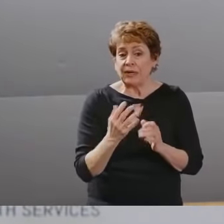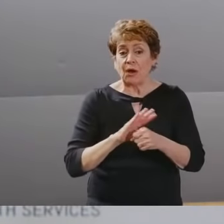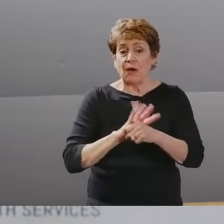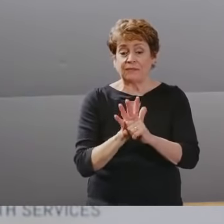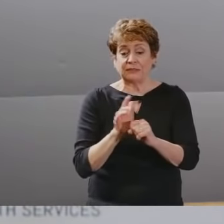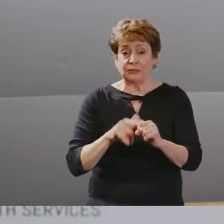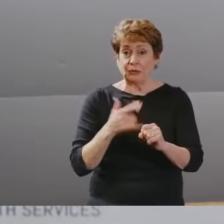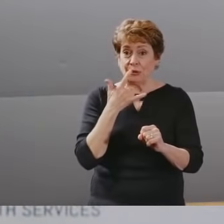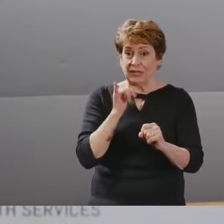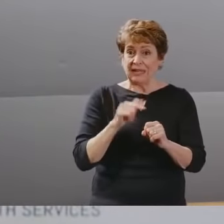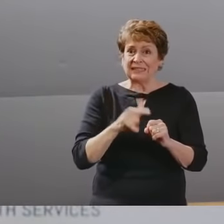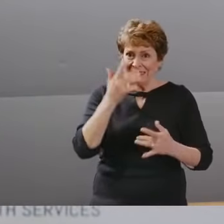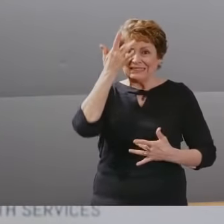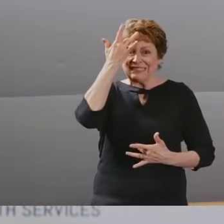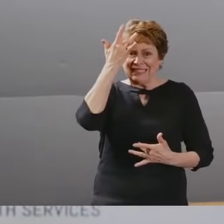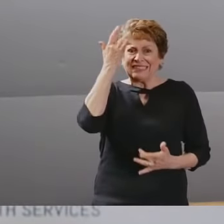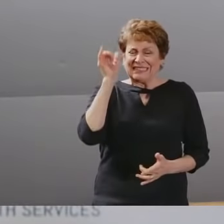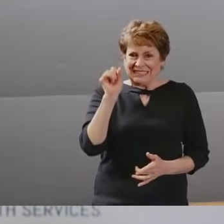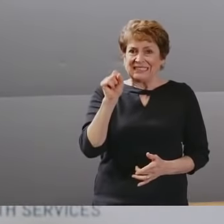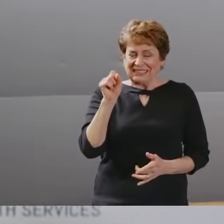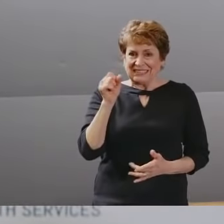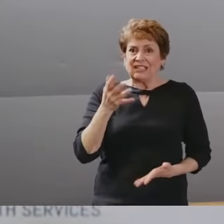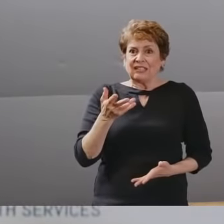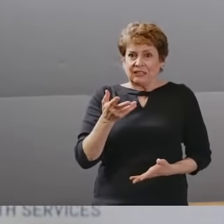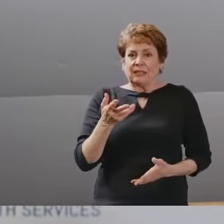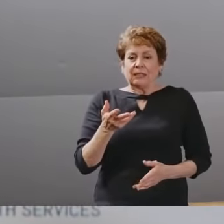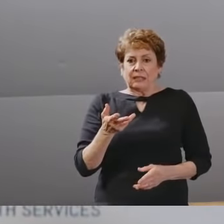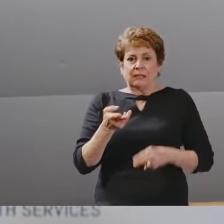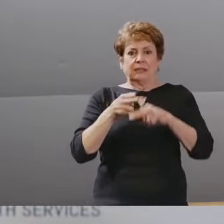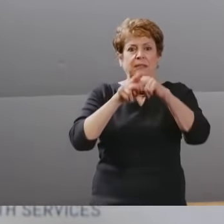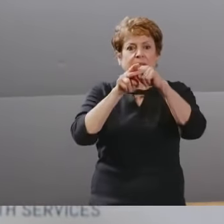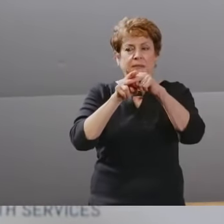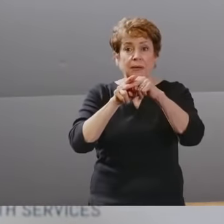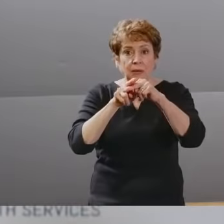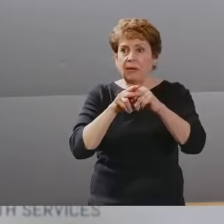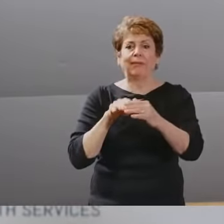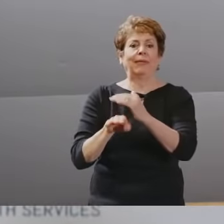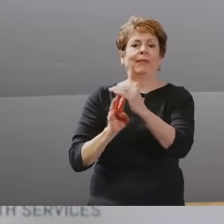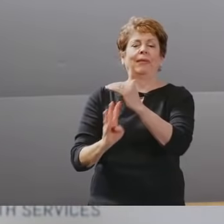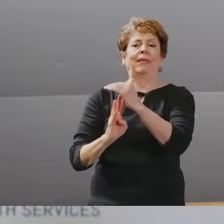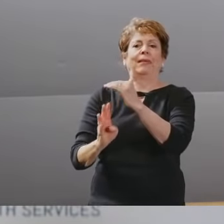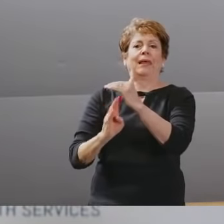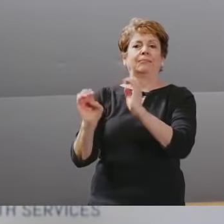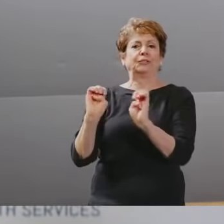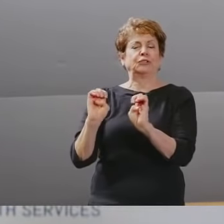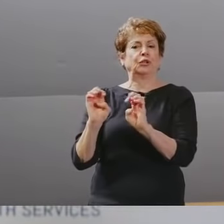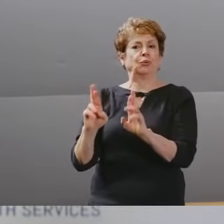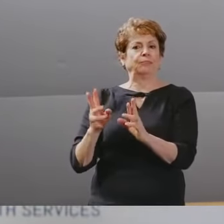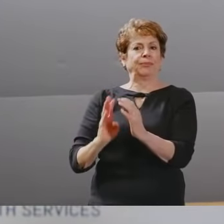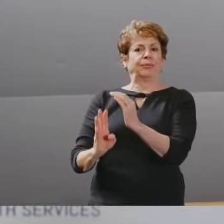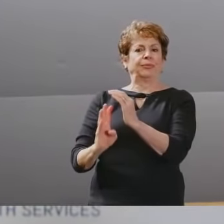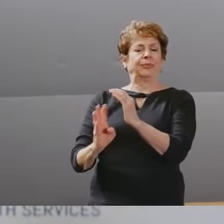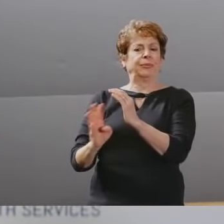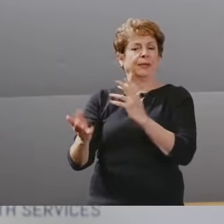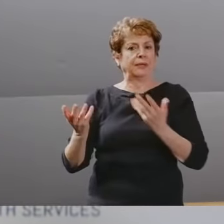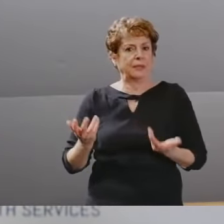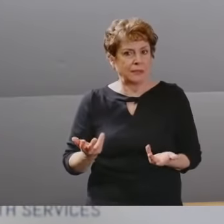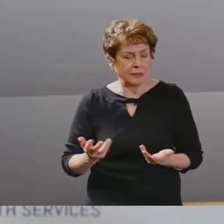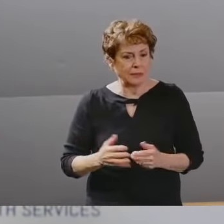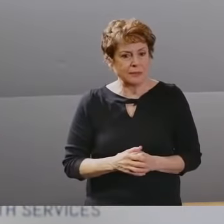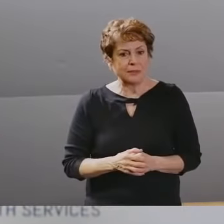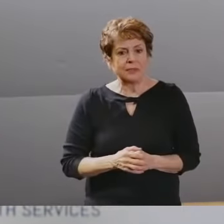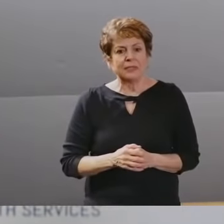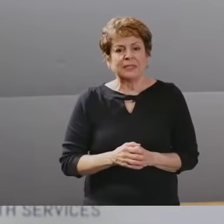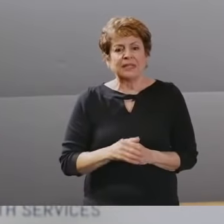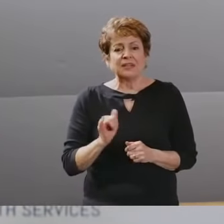room and admissions to the hospital for COVID-19. These metrics are heading in the wrong direction. My team is working with